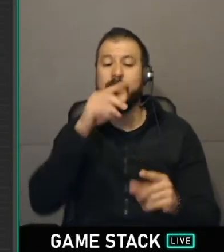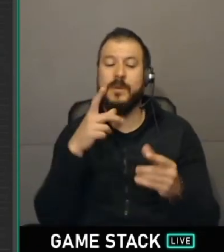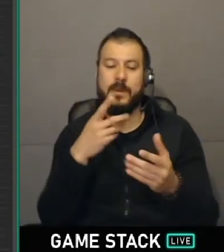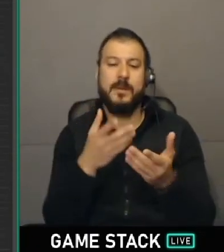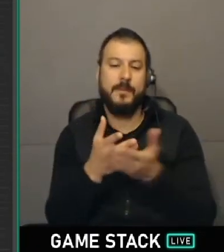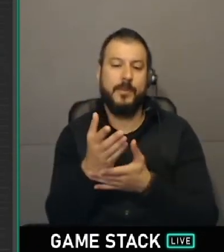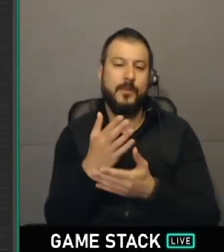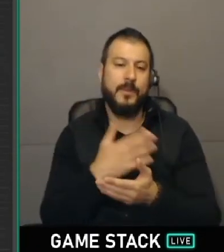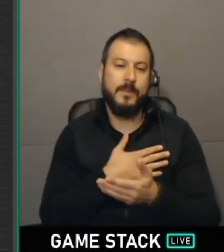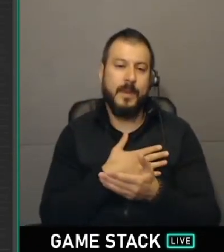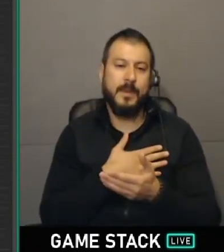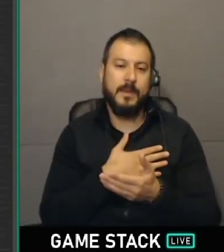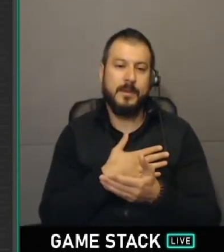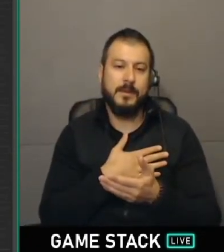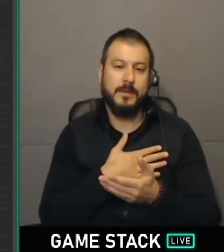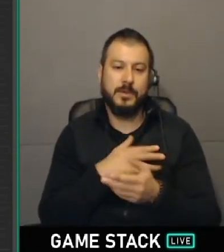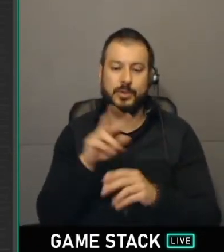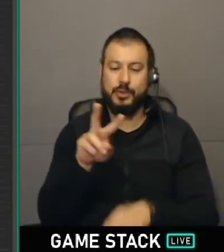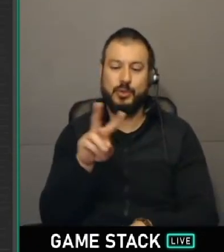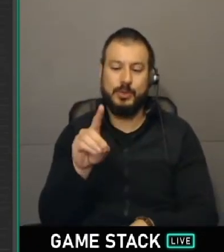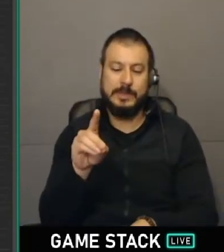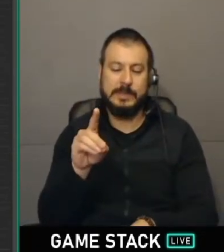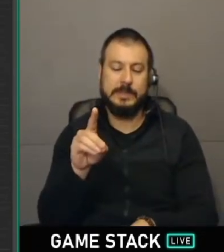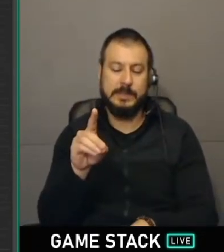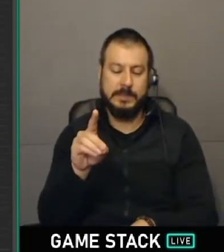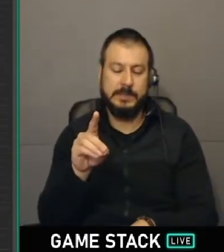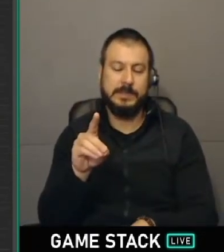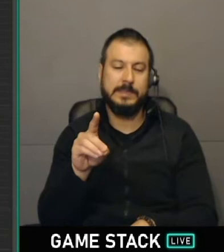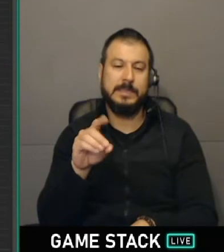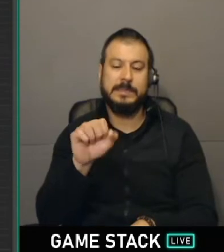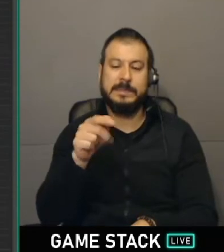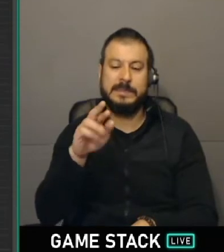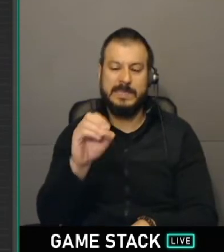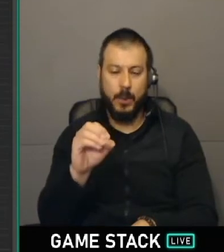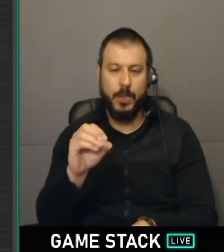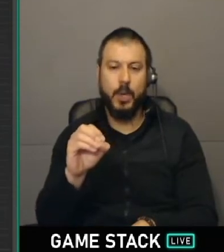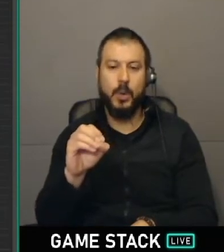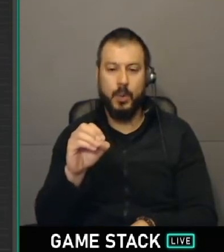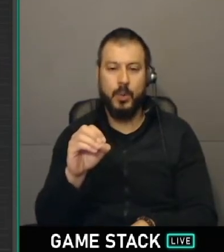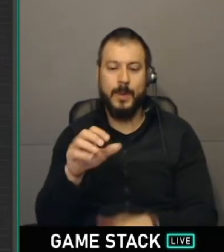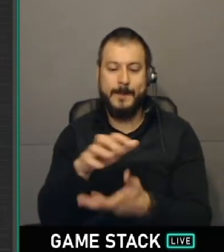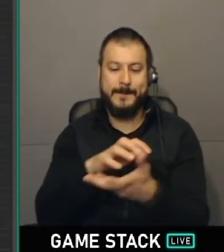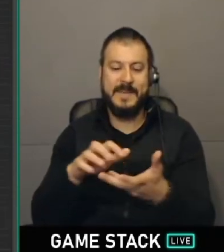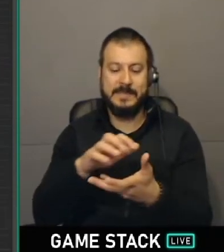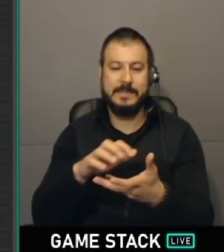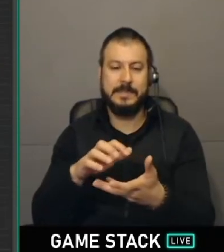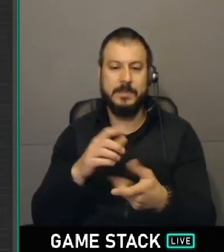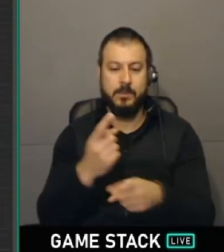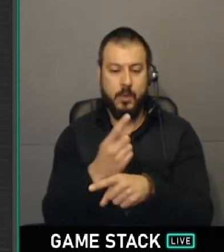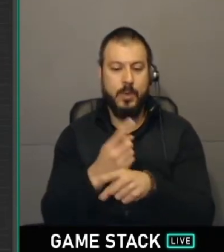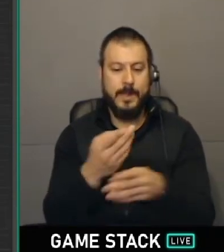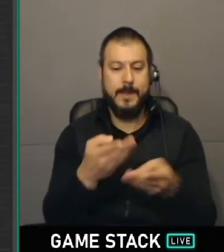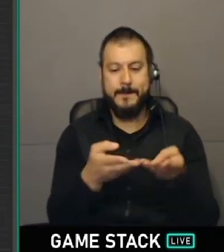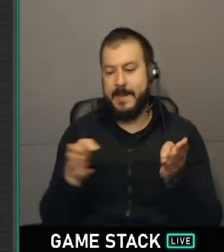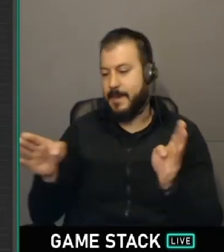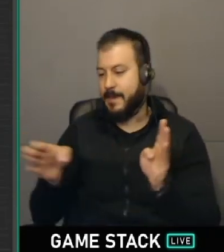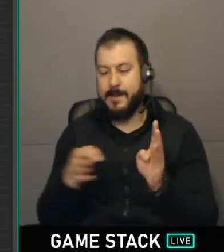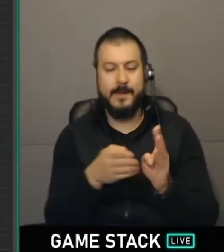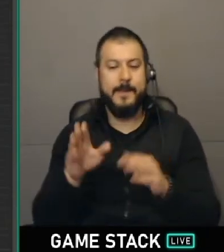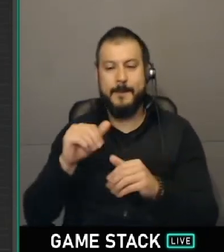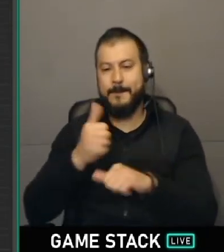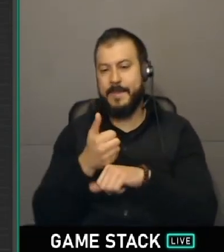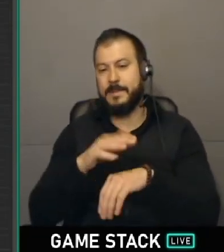my 2D stereo mix. They're being appropriately panned based on their position, but